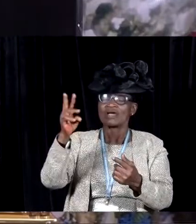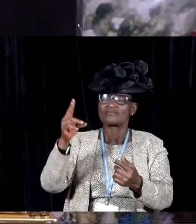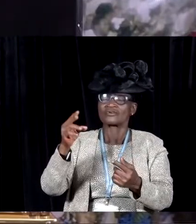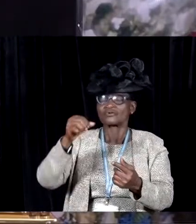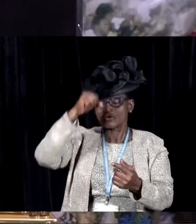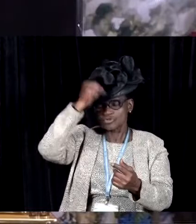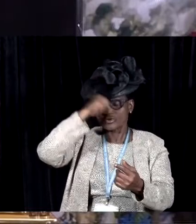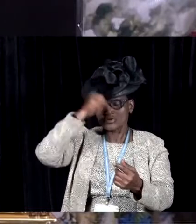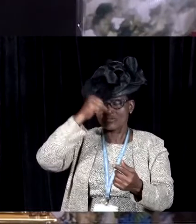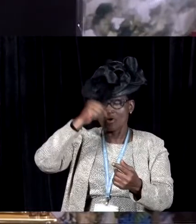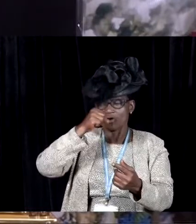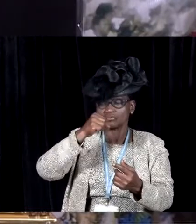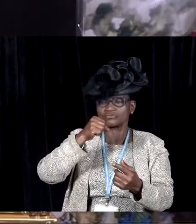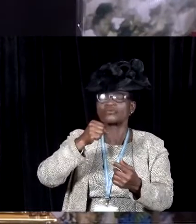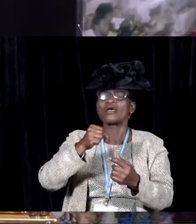Solomon flourished.